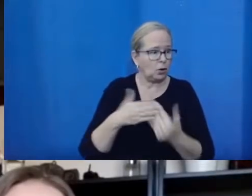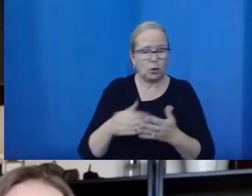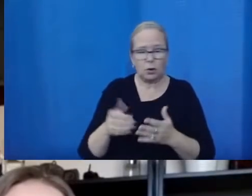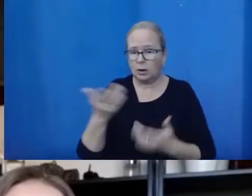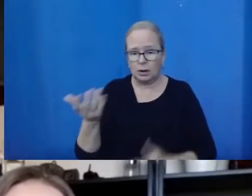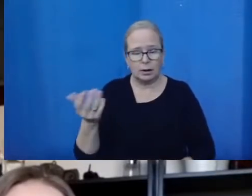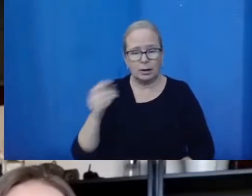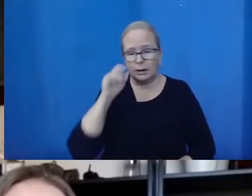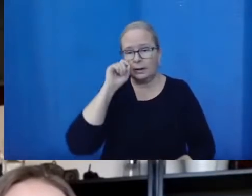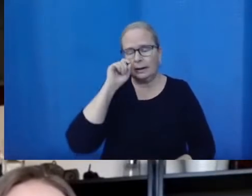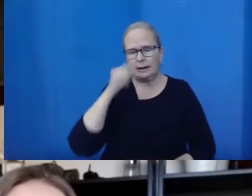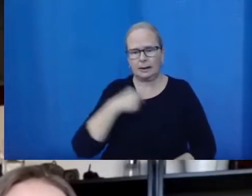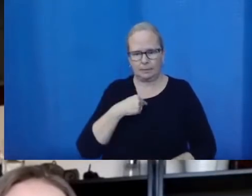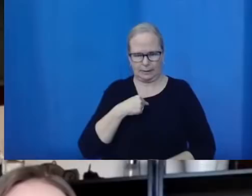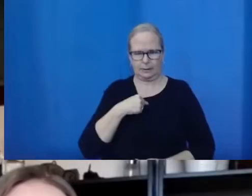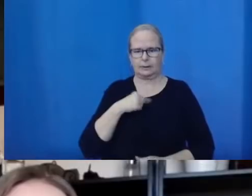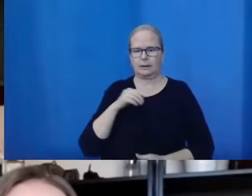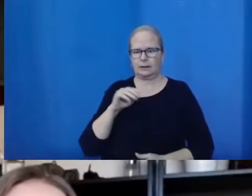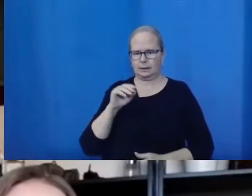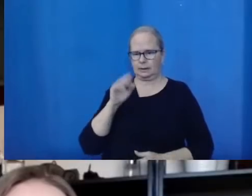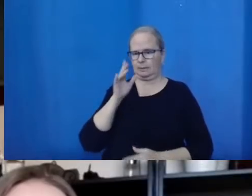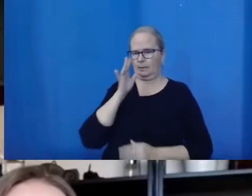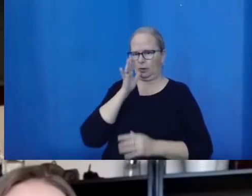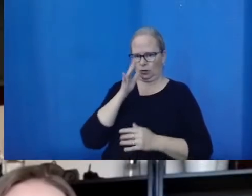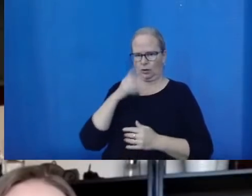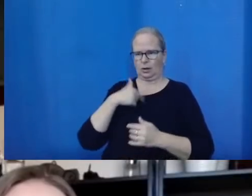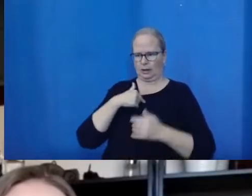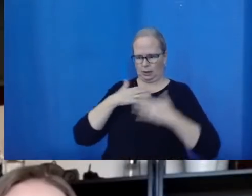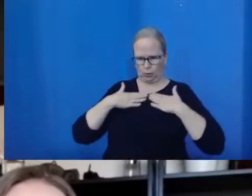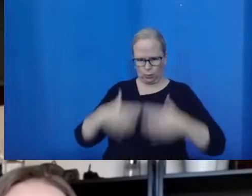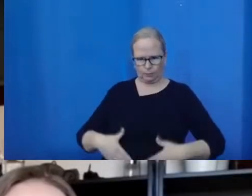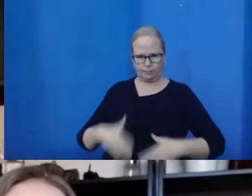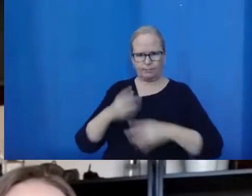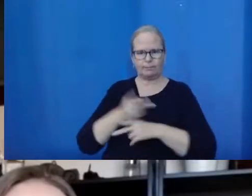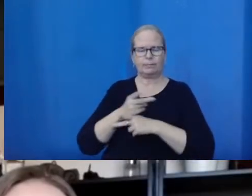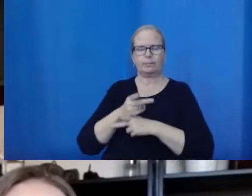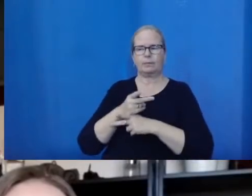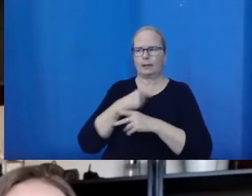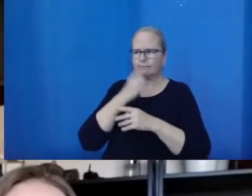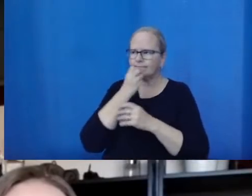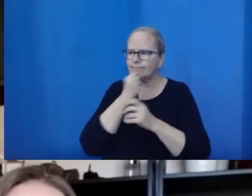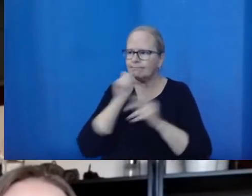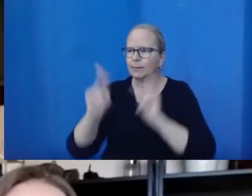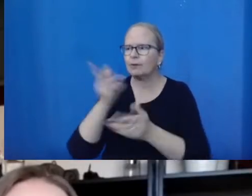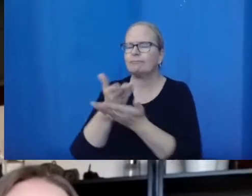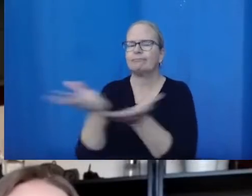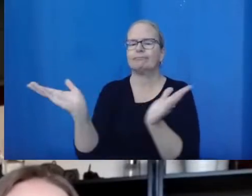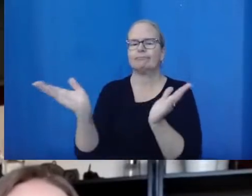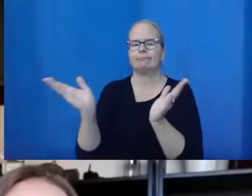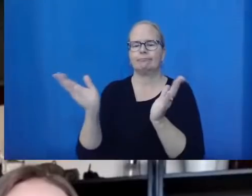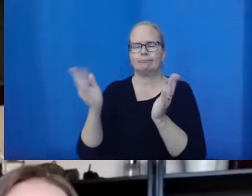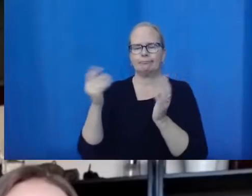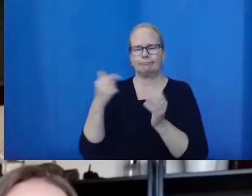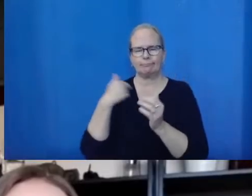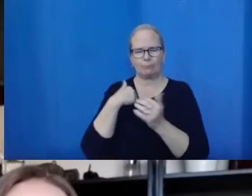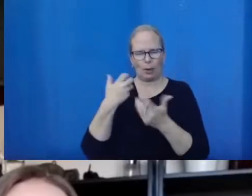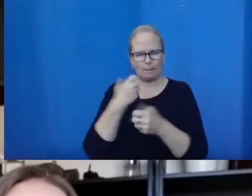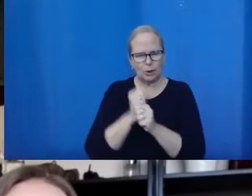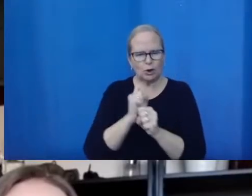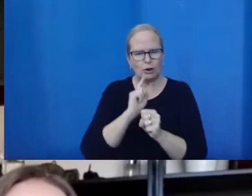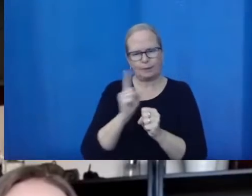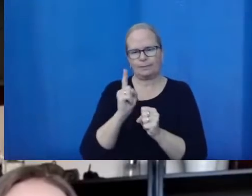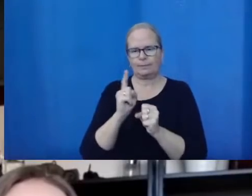cares, to want to make things okay. And so I